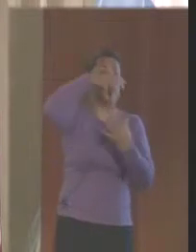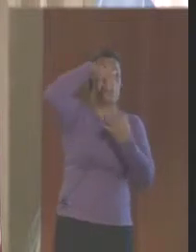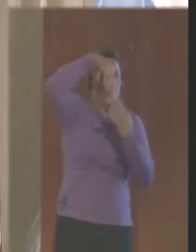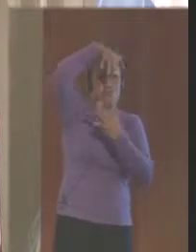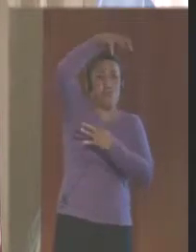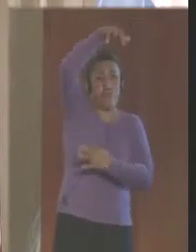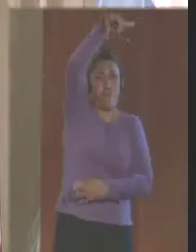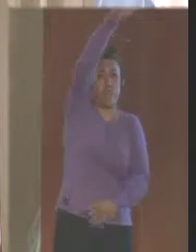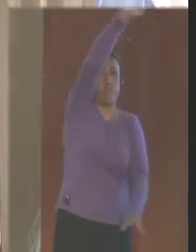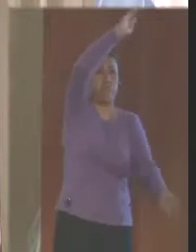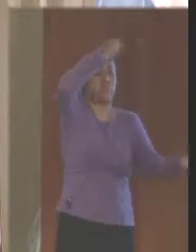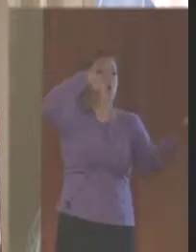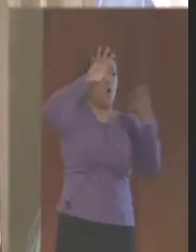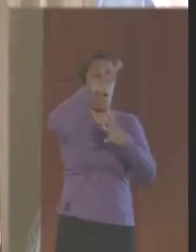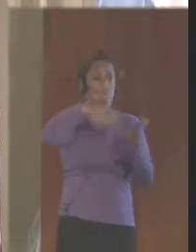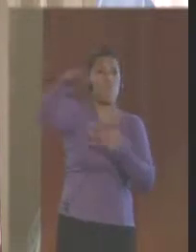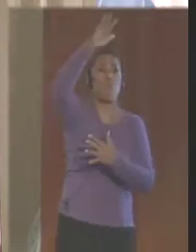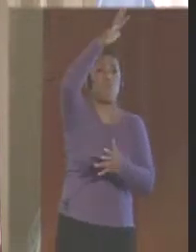significant